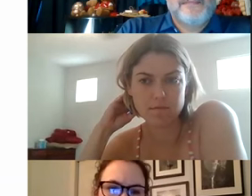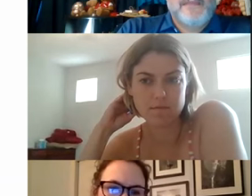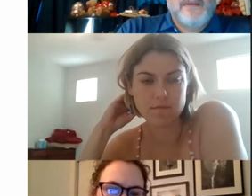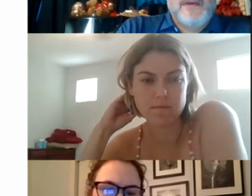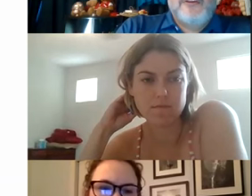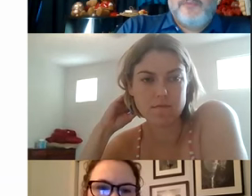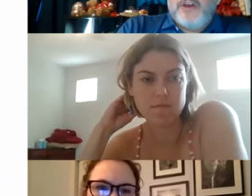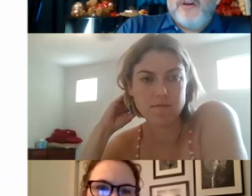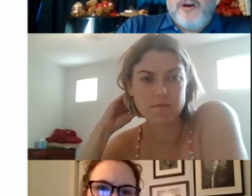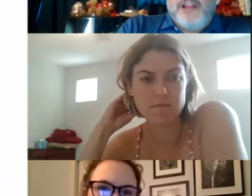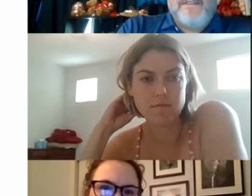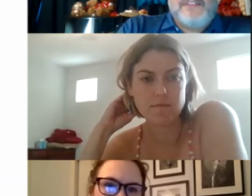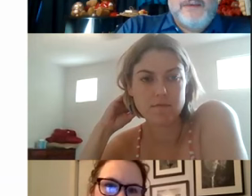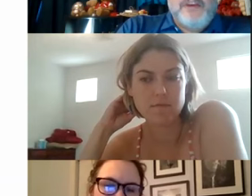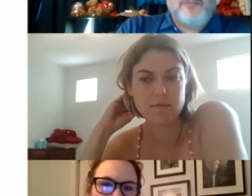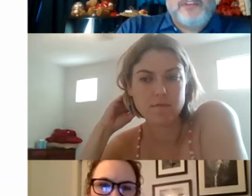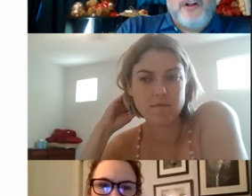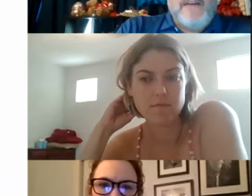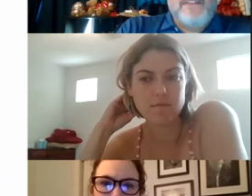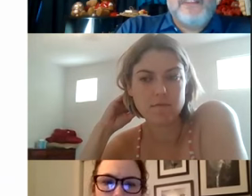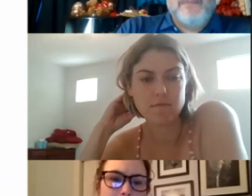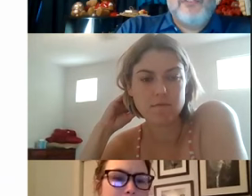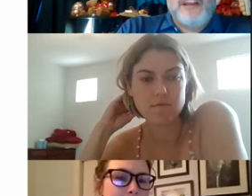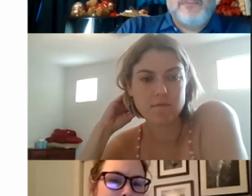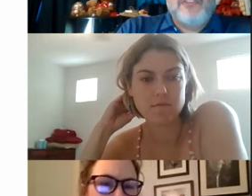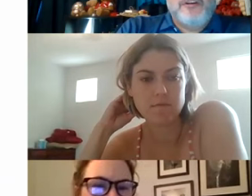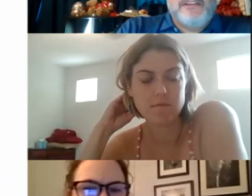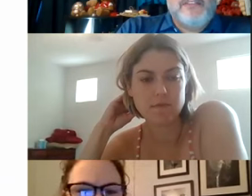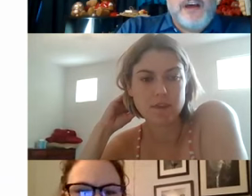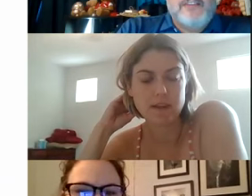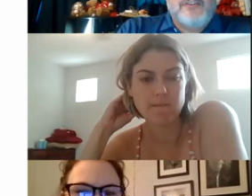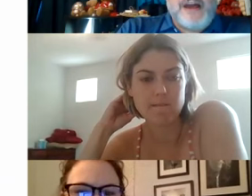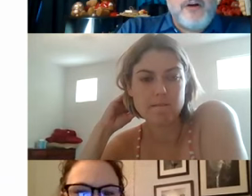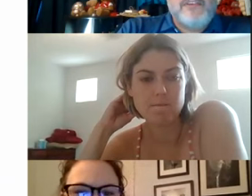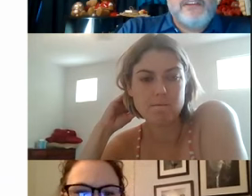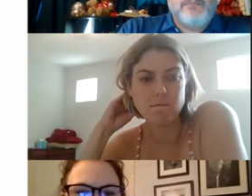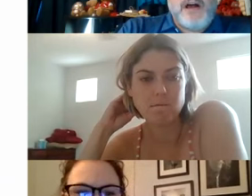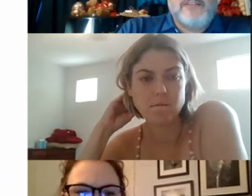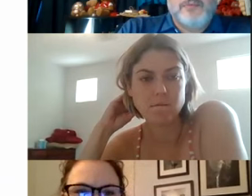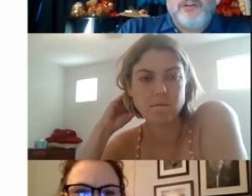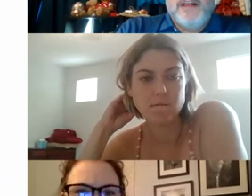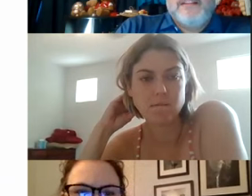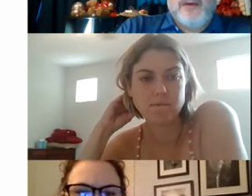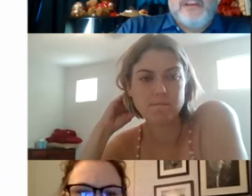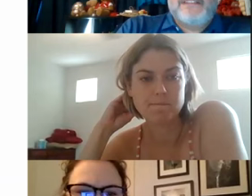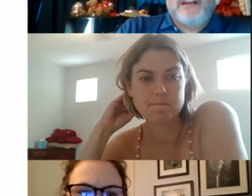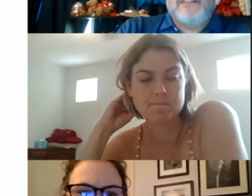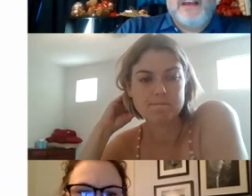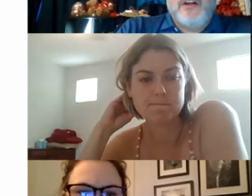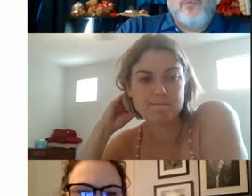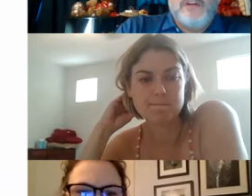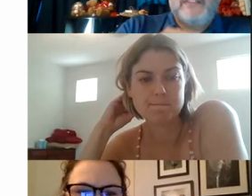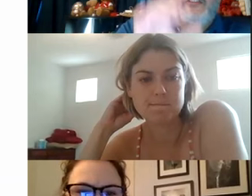sequence? No, wait. All have the same base, they all have the same genetic material inside. So how is it possible that we could